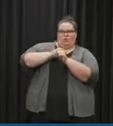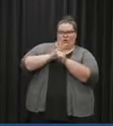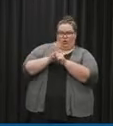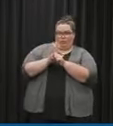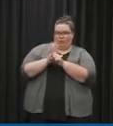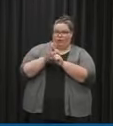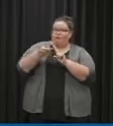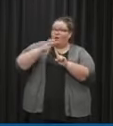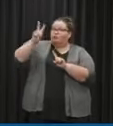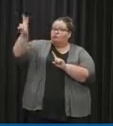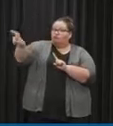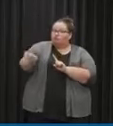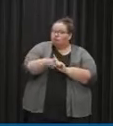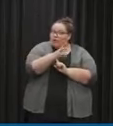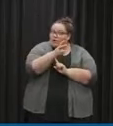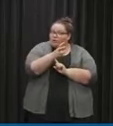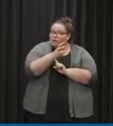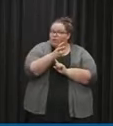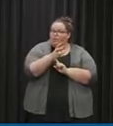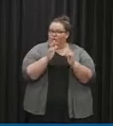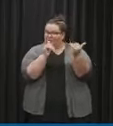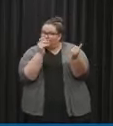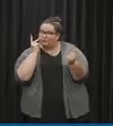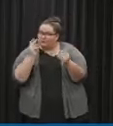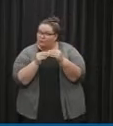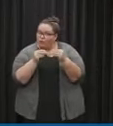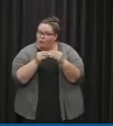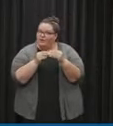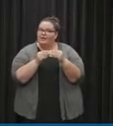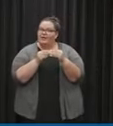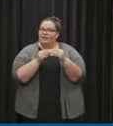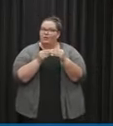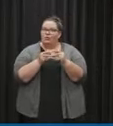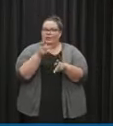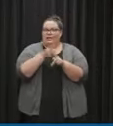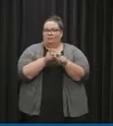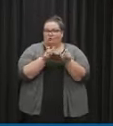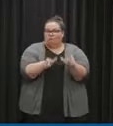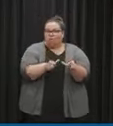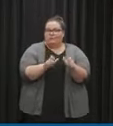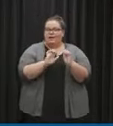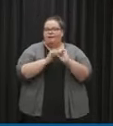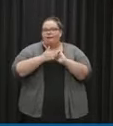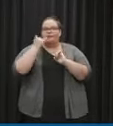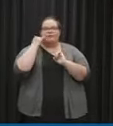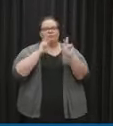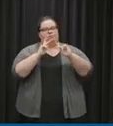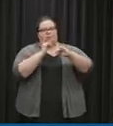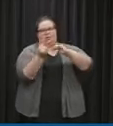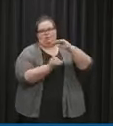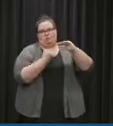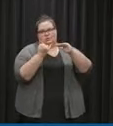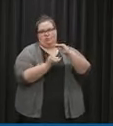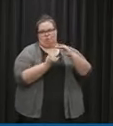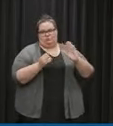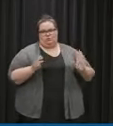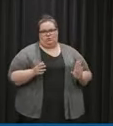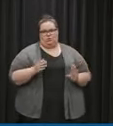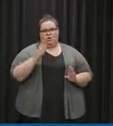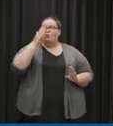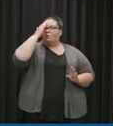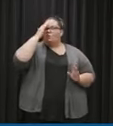see, will only be contained if people are self-isolating as they should be. We do know, again, that people can